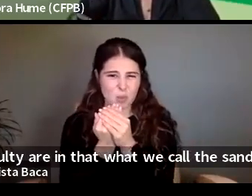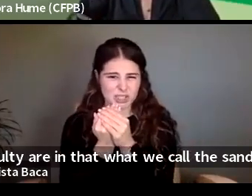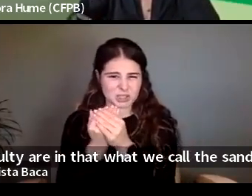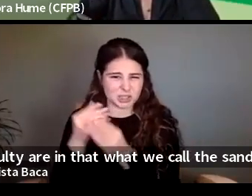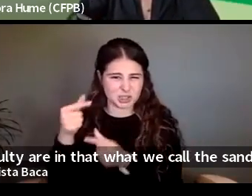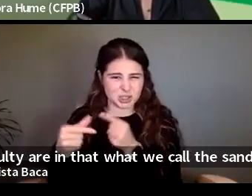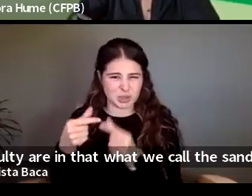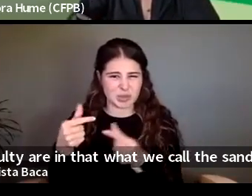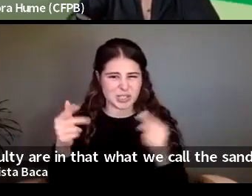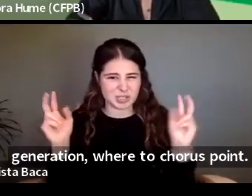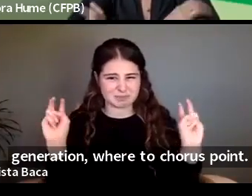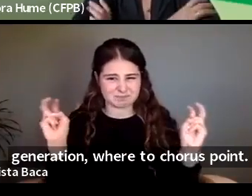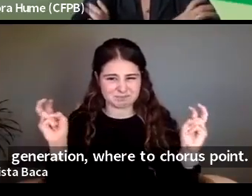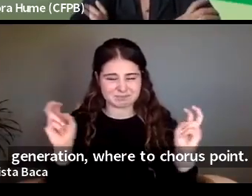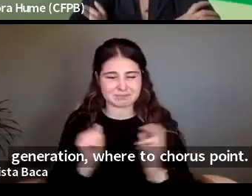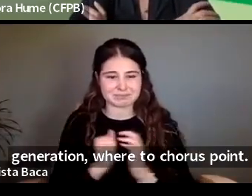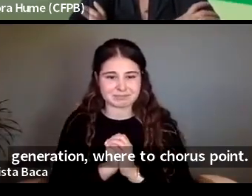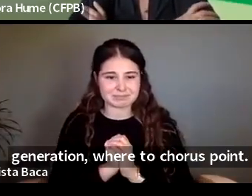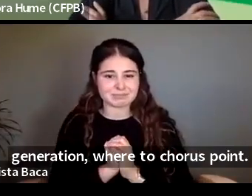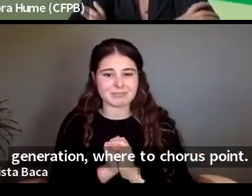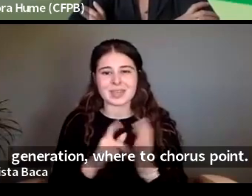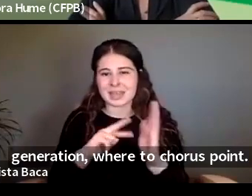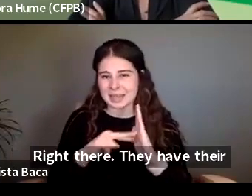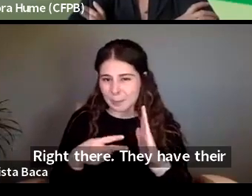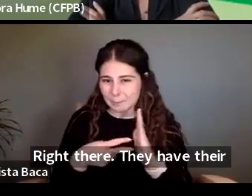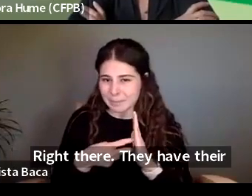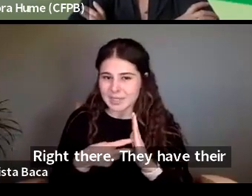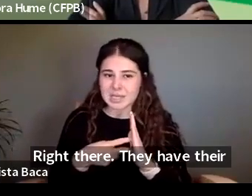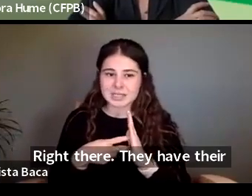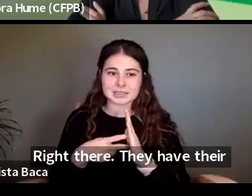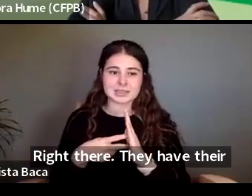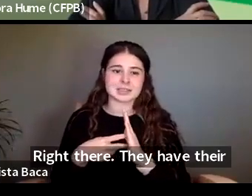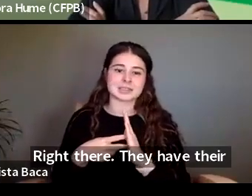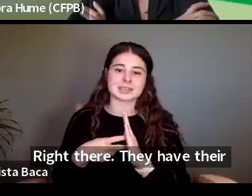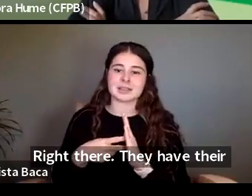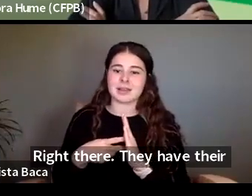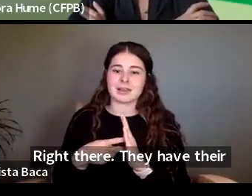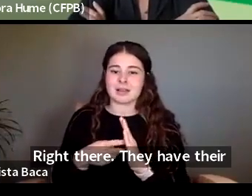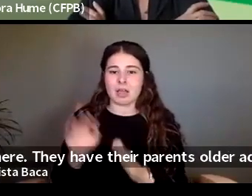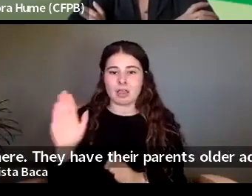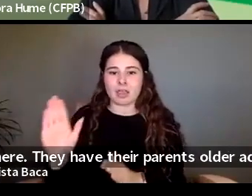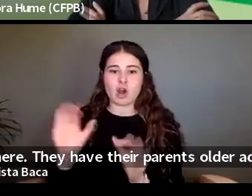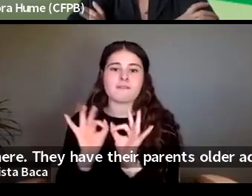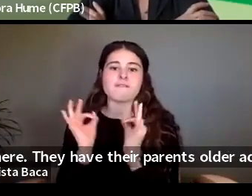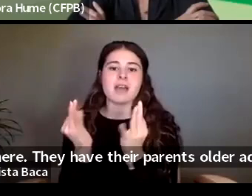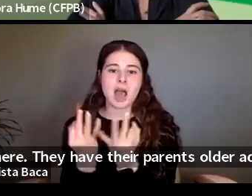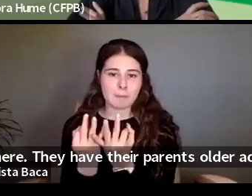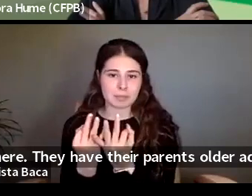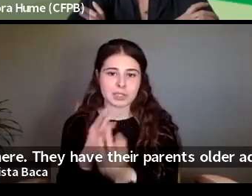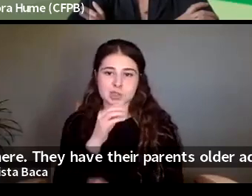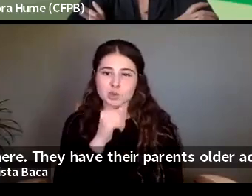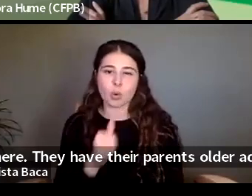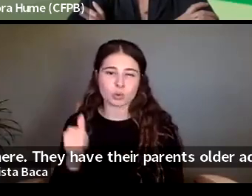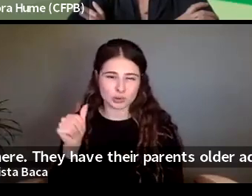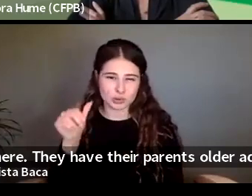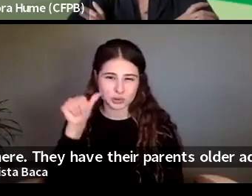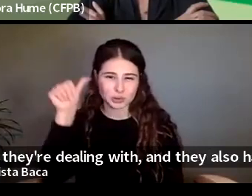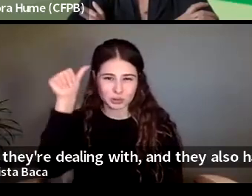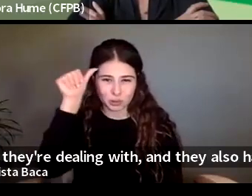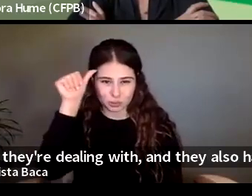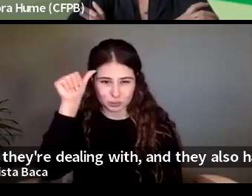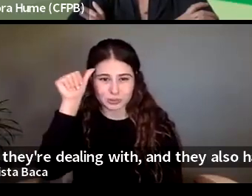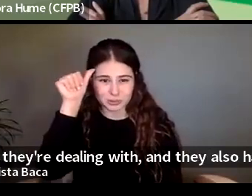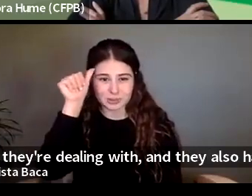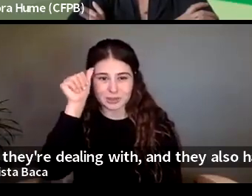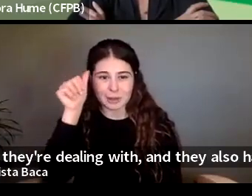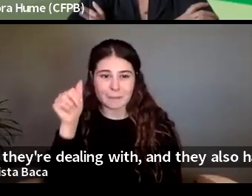they have their parents, older adults that they're dealing with, and they also have their own children who are